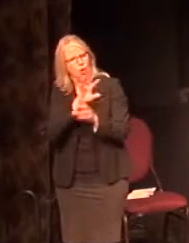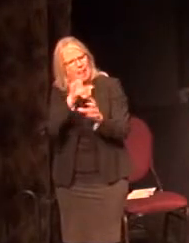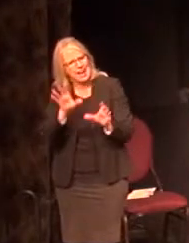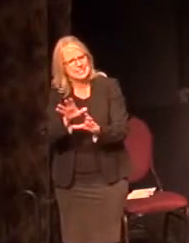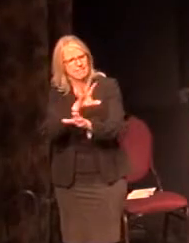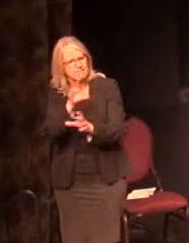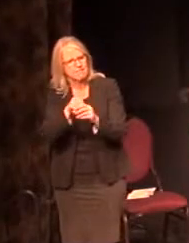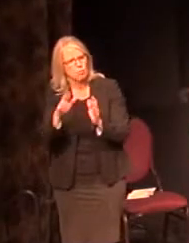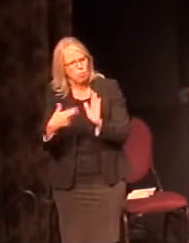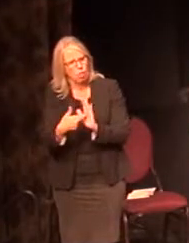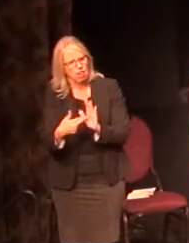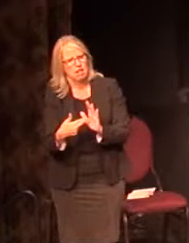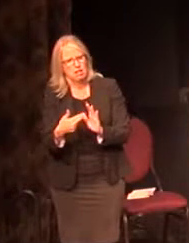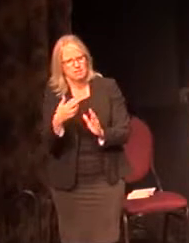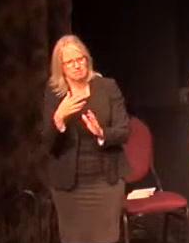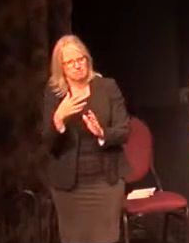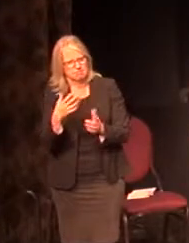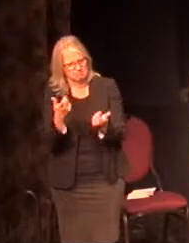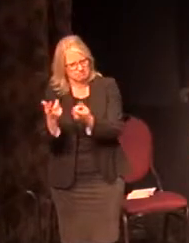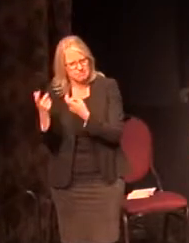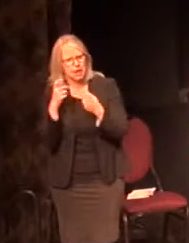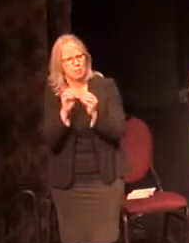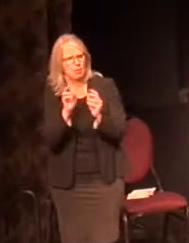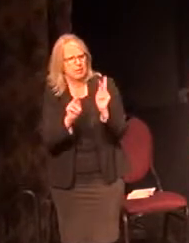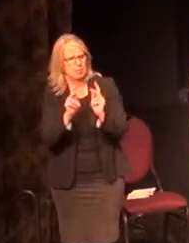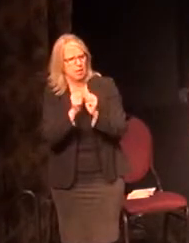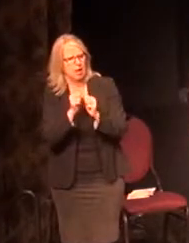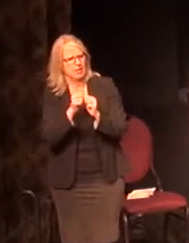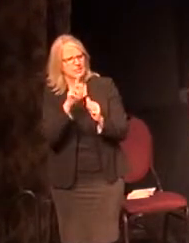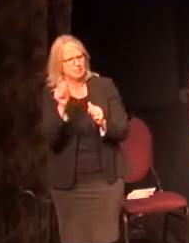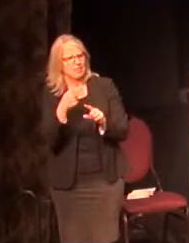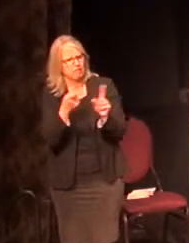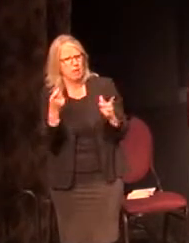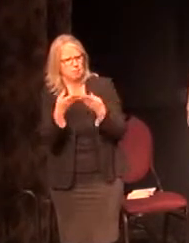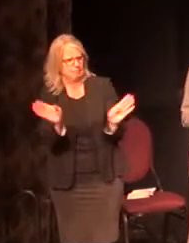in promoting and being able to hire people with disabilities within the civil service.